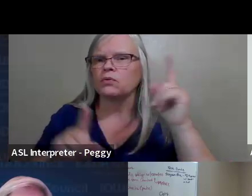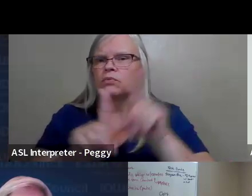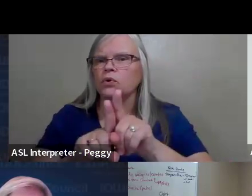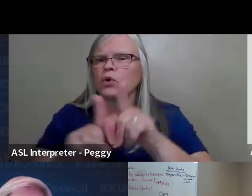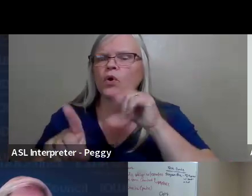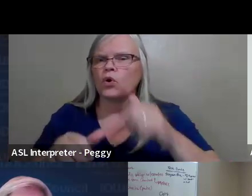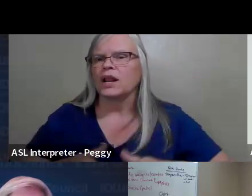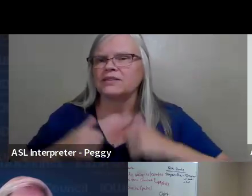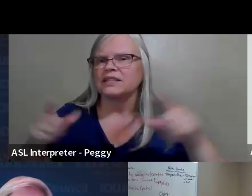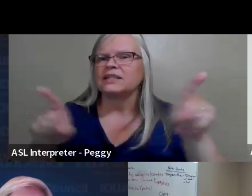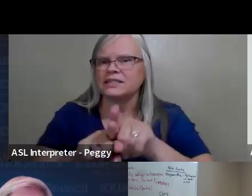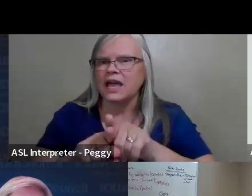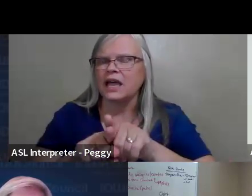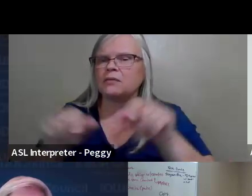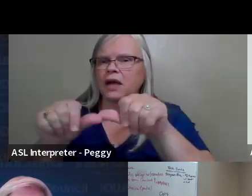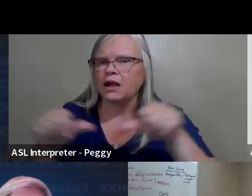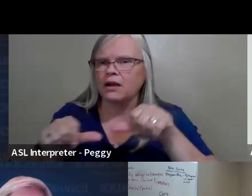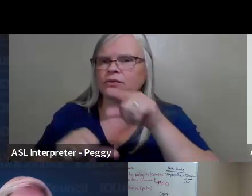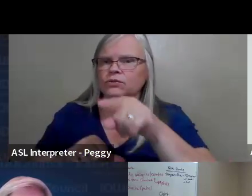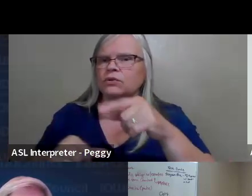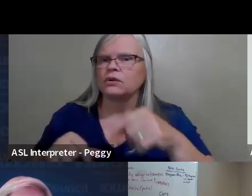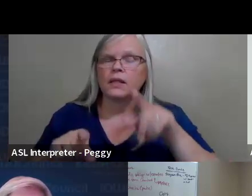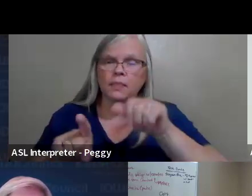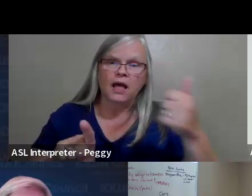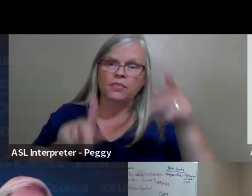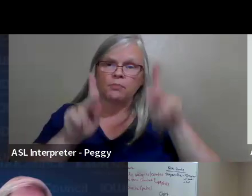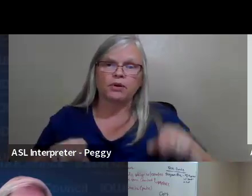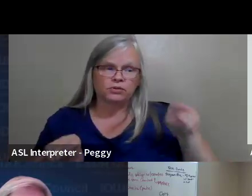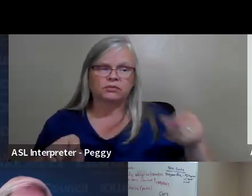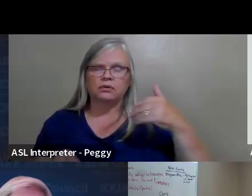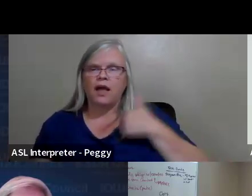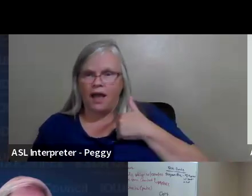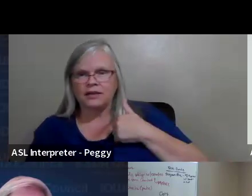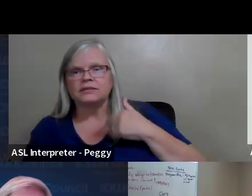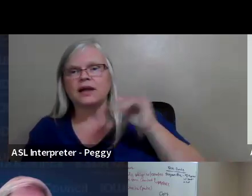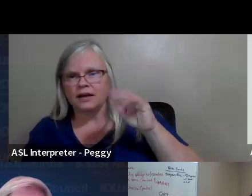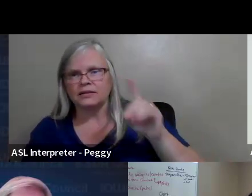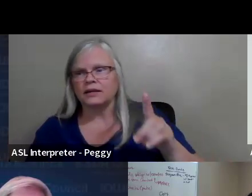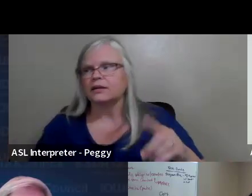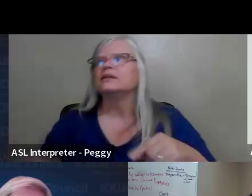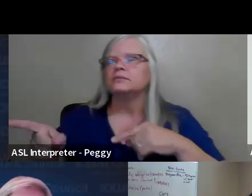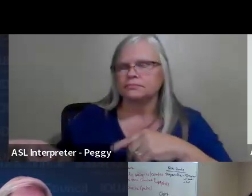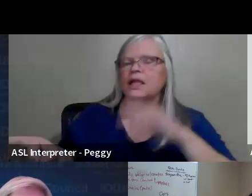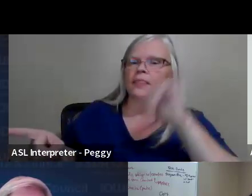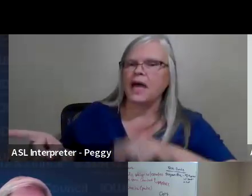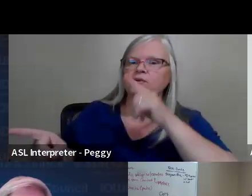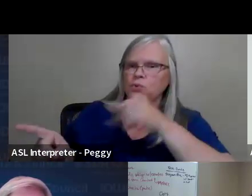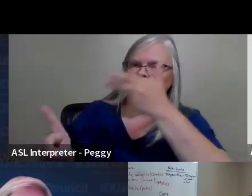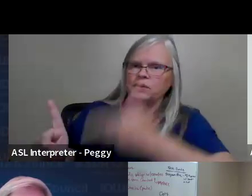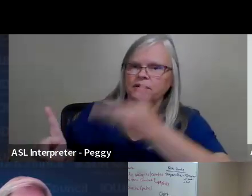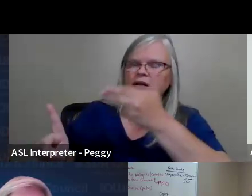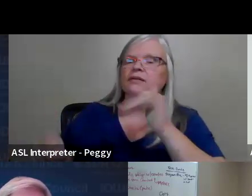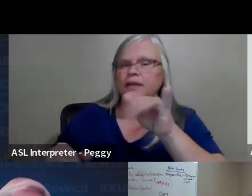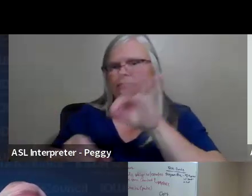same precinct as you that does have their ID, and they say this person is who they say they are, and then you can vote